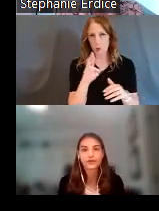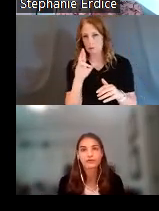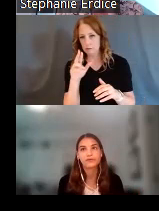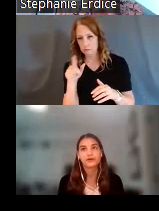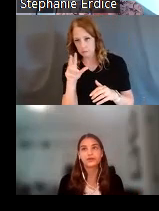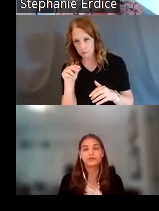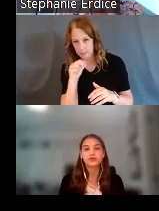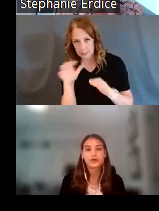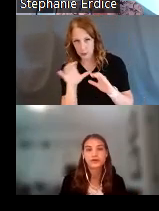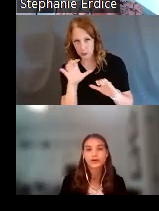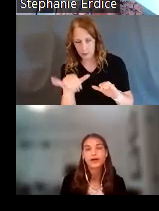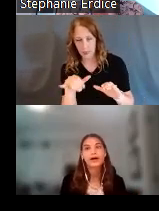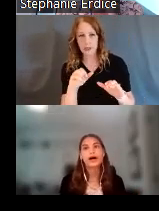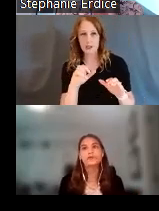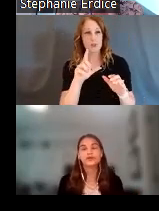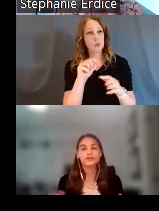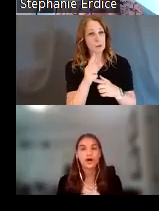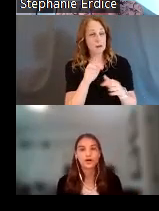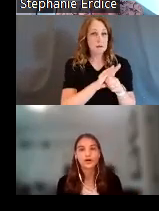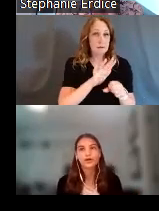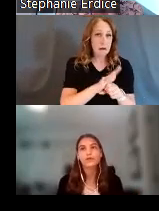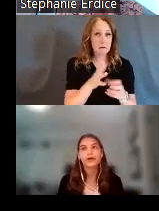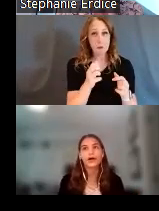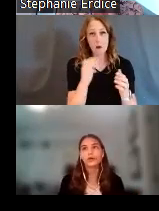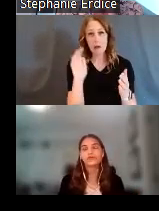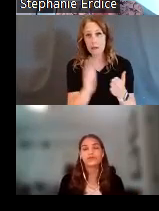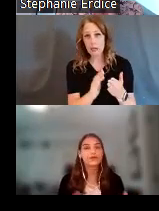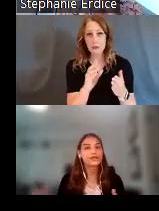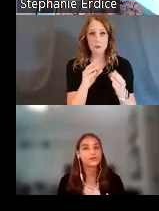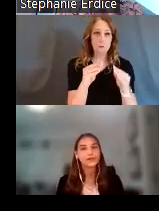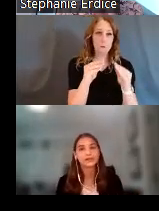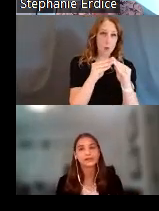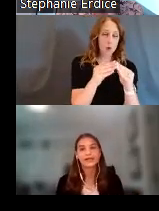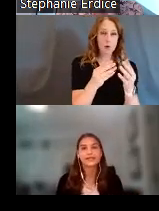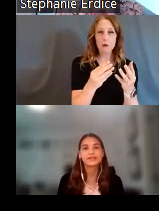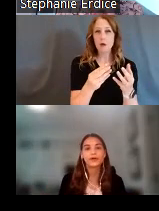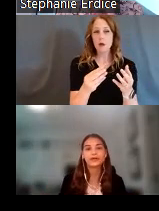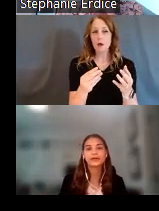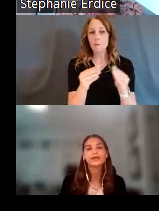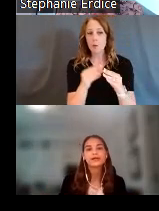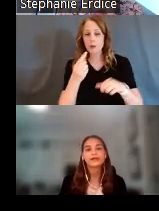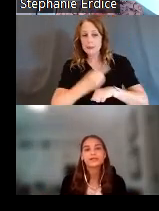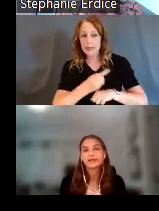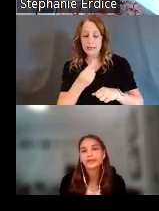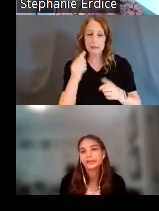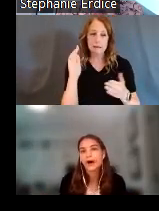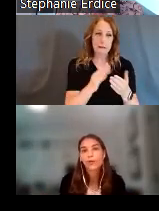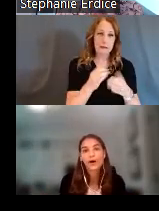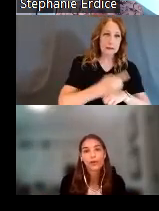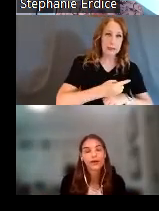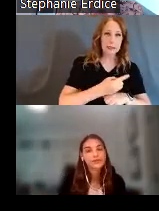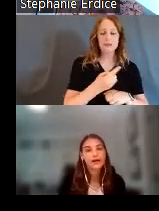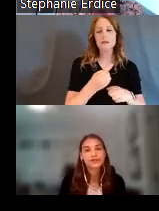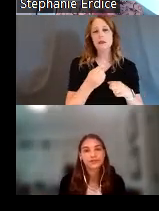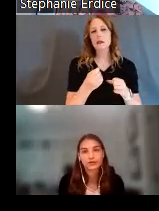length of time for you. If you want to do shorter, you want to do longer, if you want to go for more days a week, less days a week. Ultimately, it's